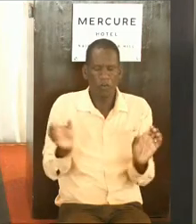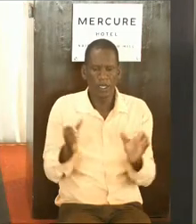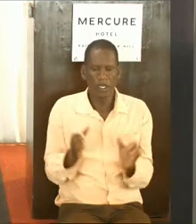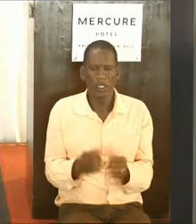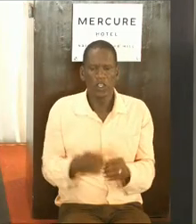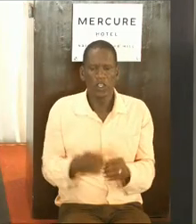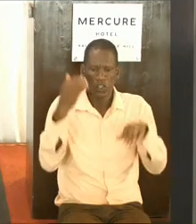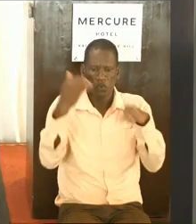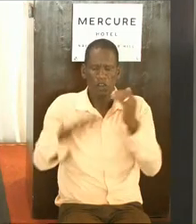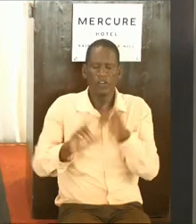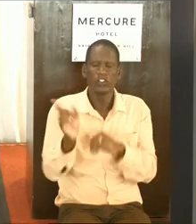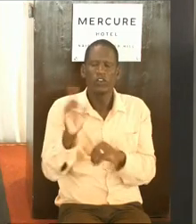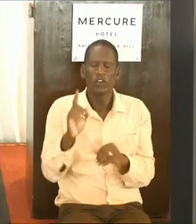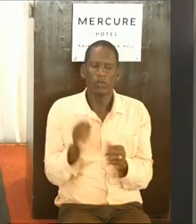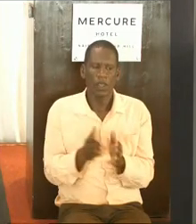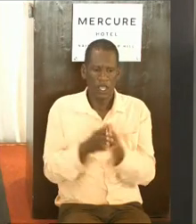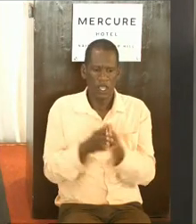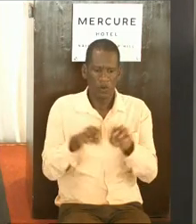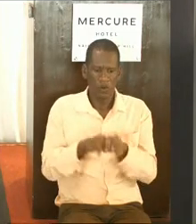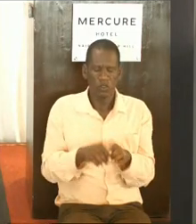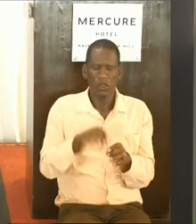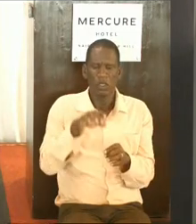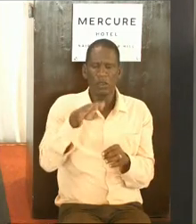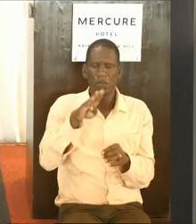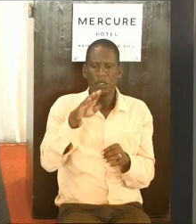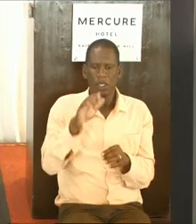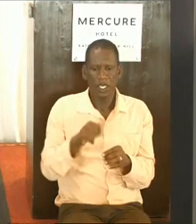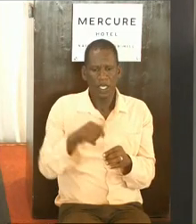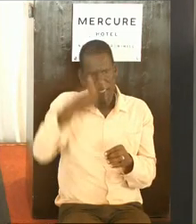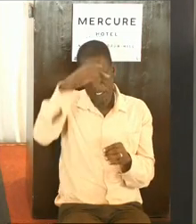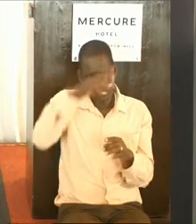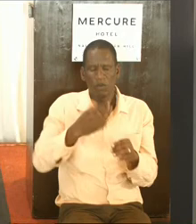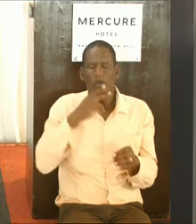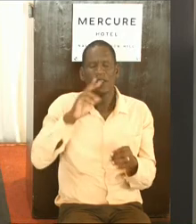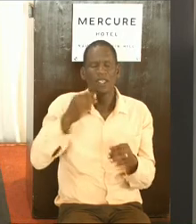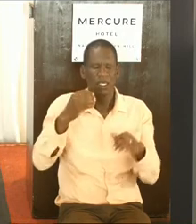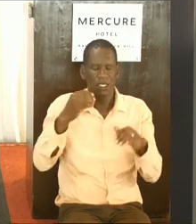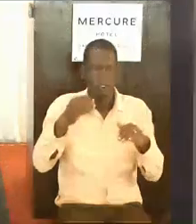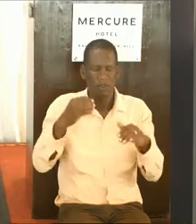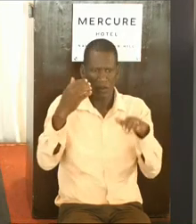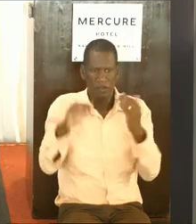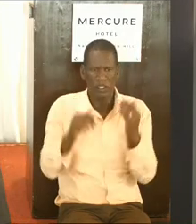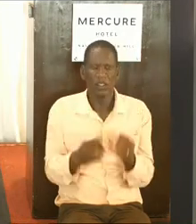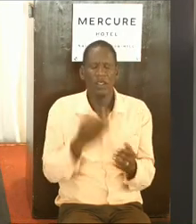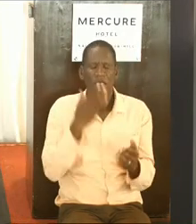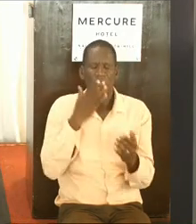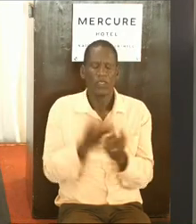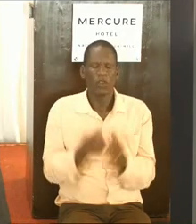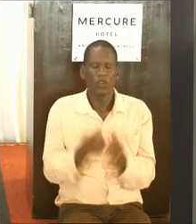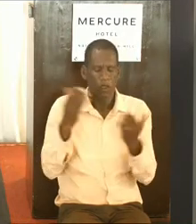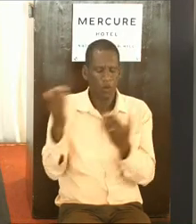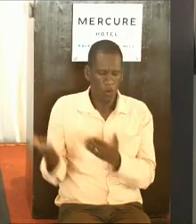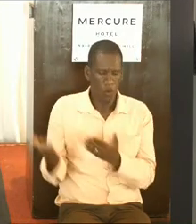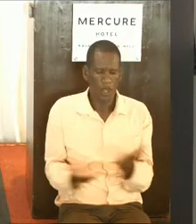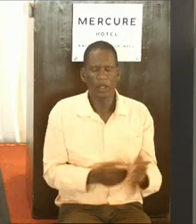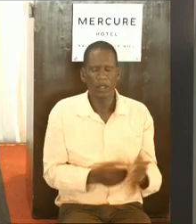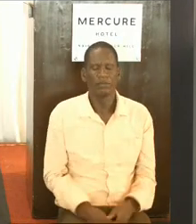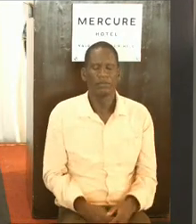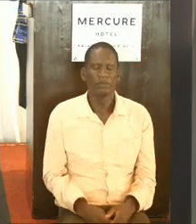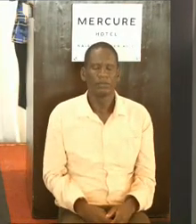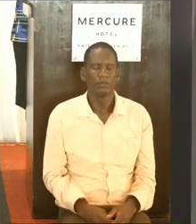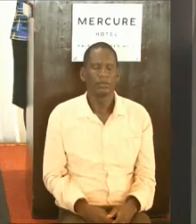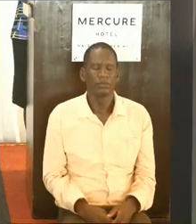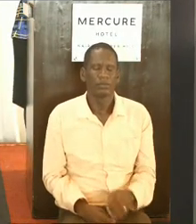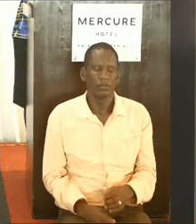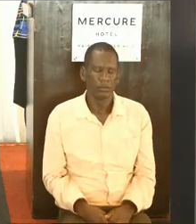University of Nairobi and a Bachelor of Arts degree from Kenyatta University thank you so much and welcome to take us through this